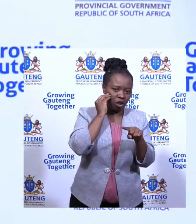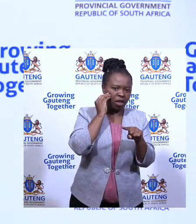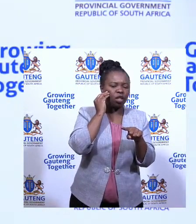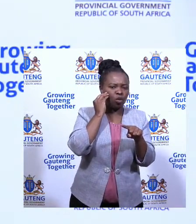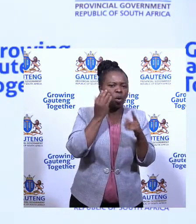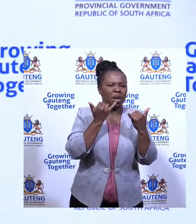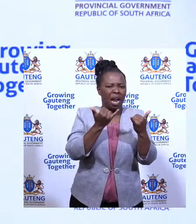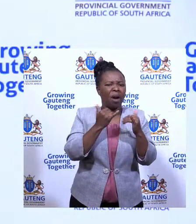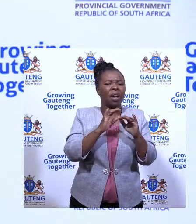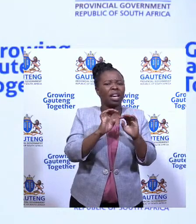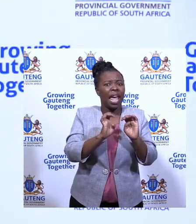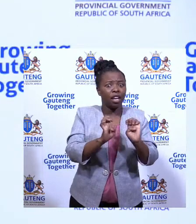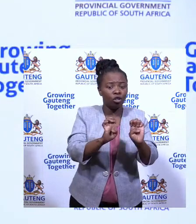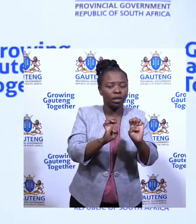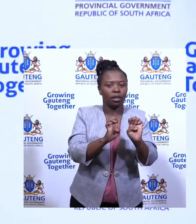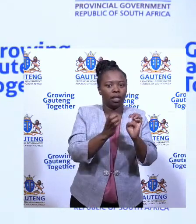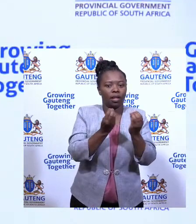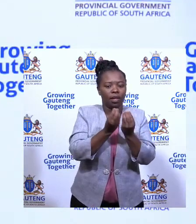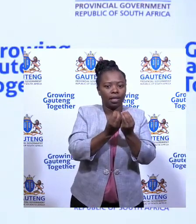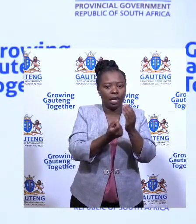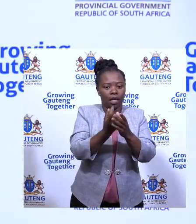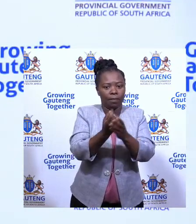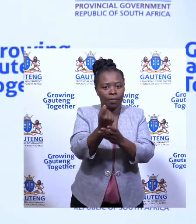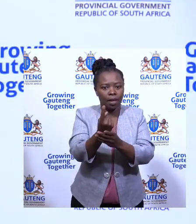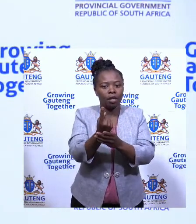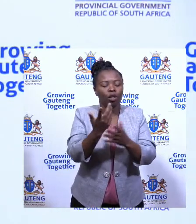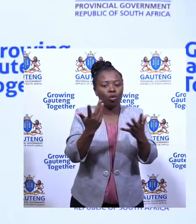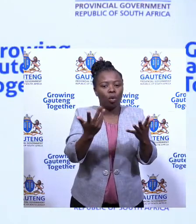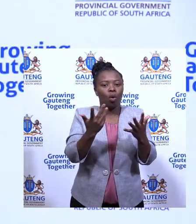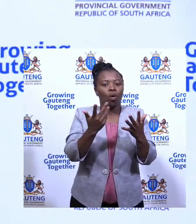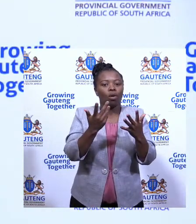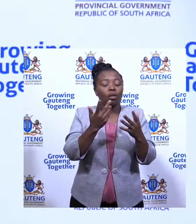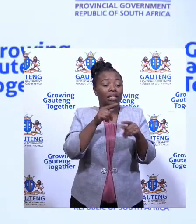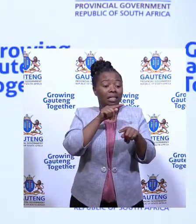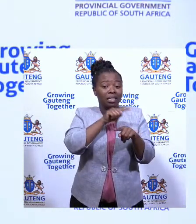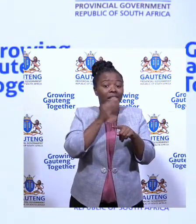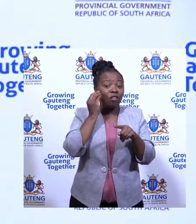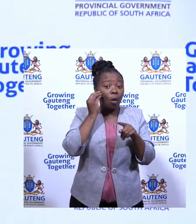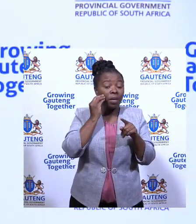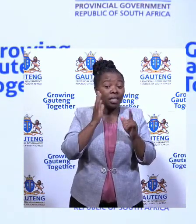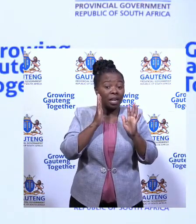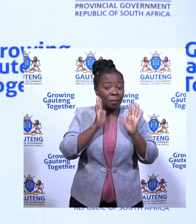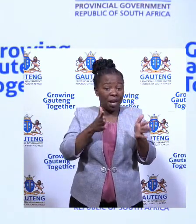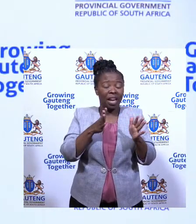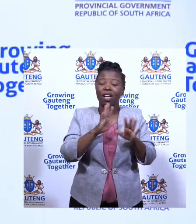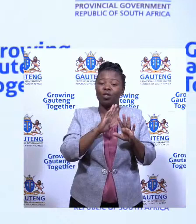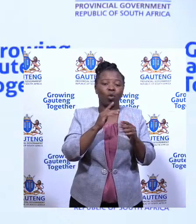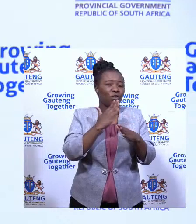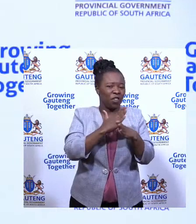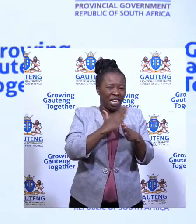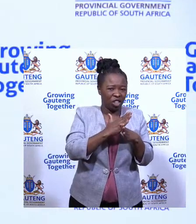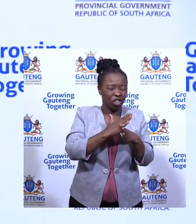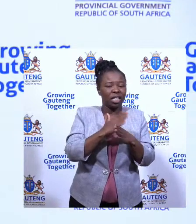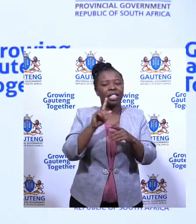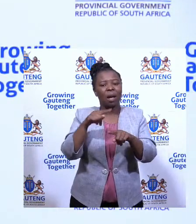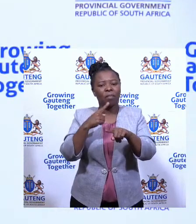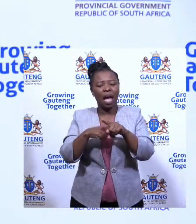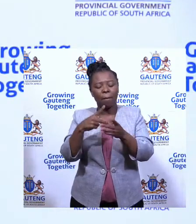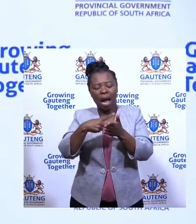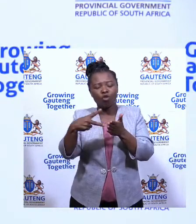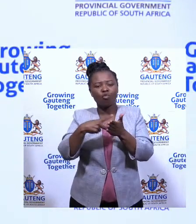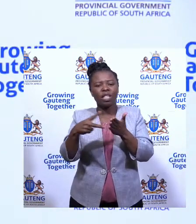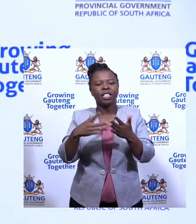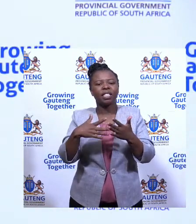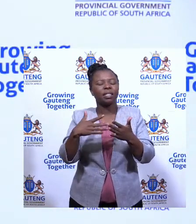and the urgency with which things are happening, address data isn't always populated completely. Sometimes an address is missing, it may be